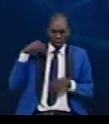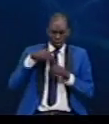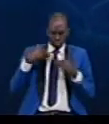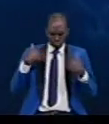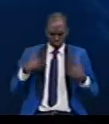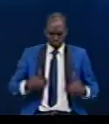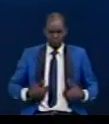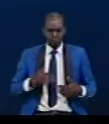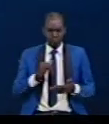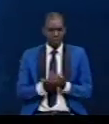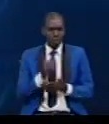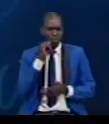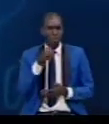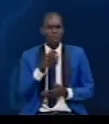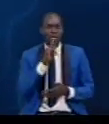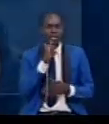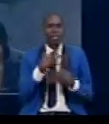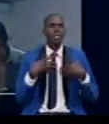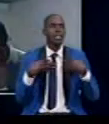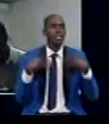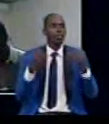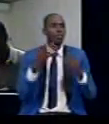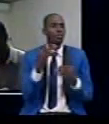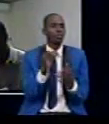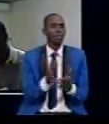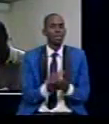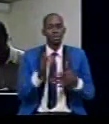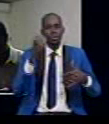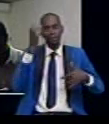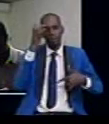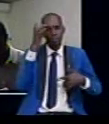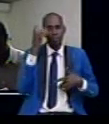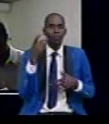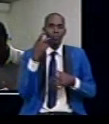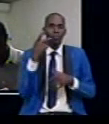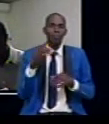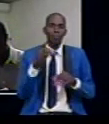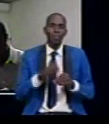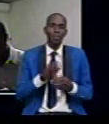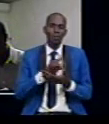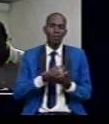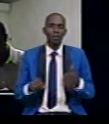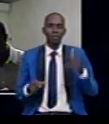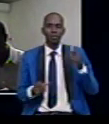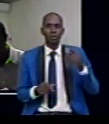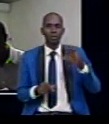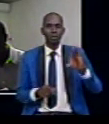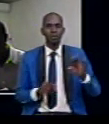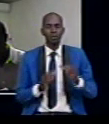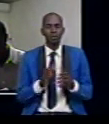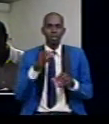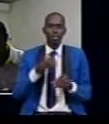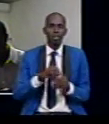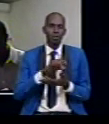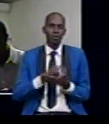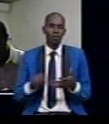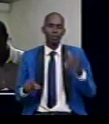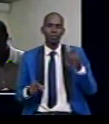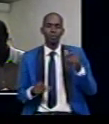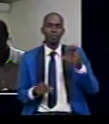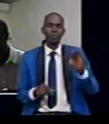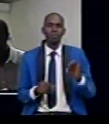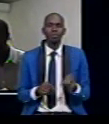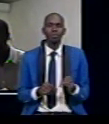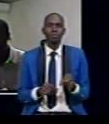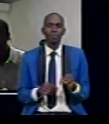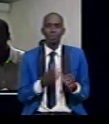plague. And then we're told in verse 29. In verse 29, straightway